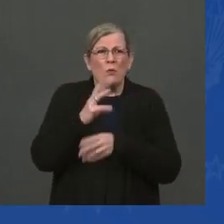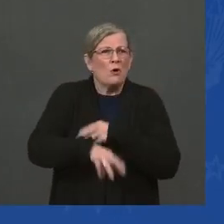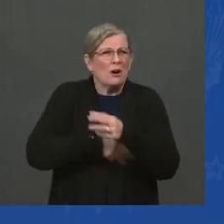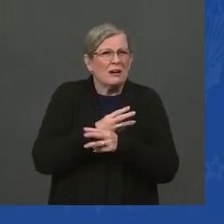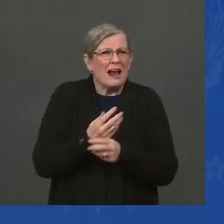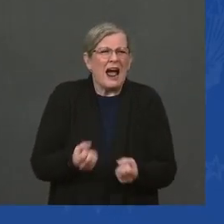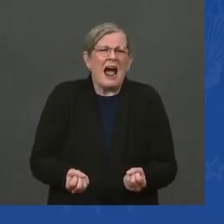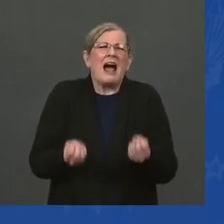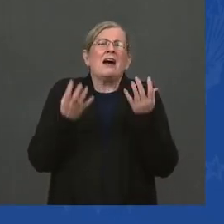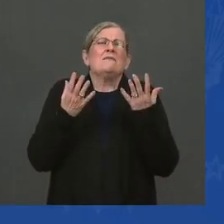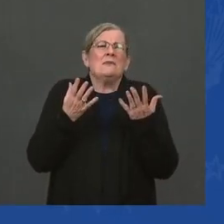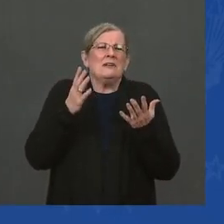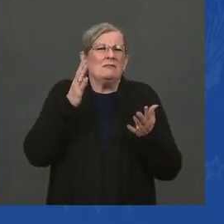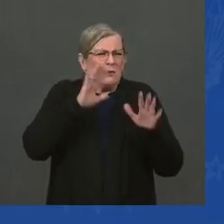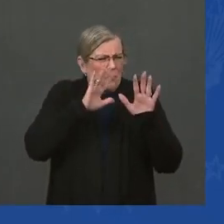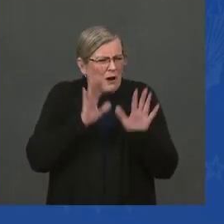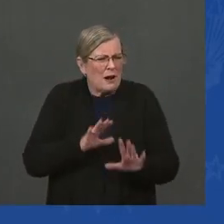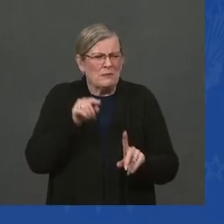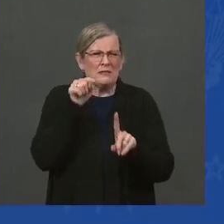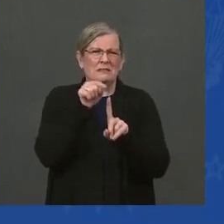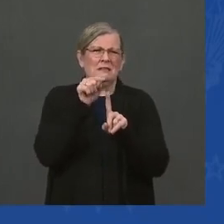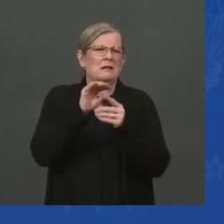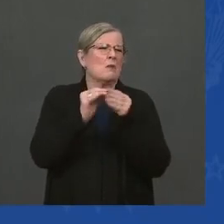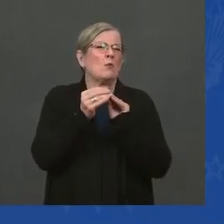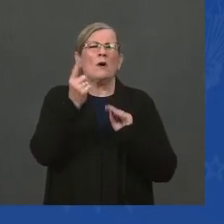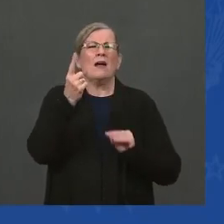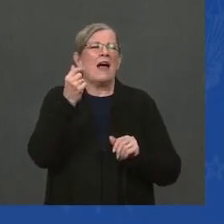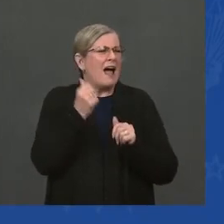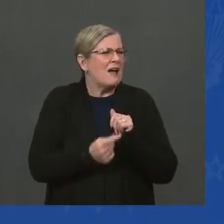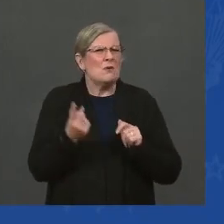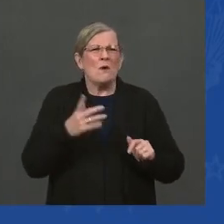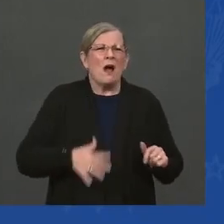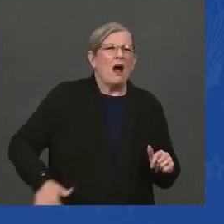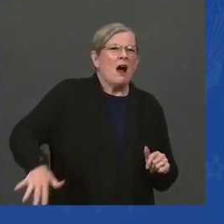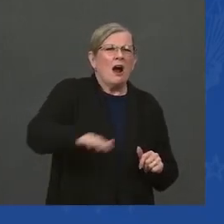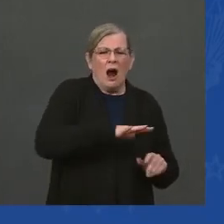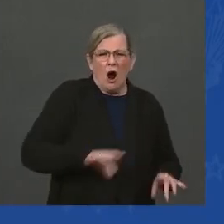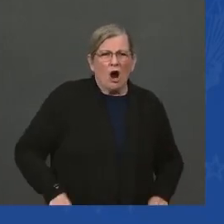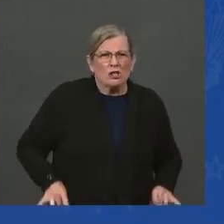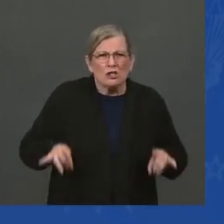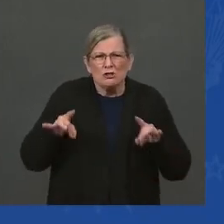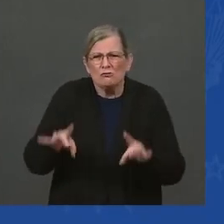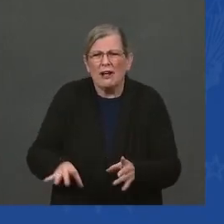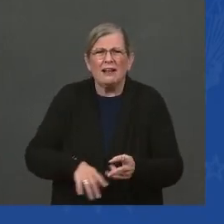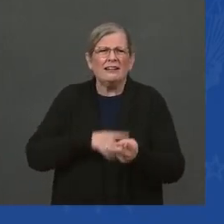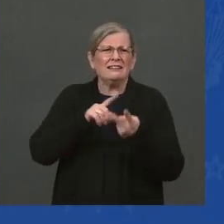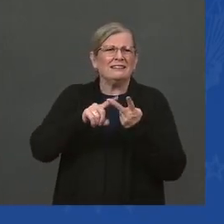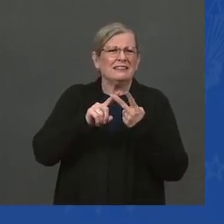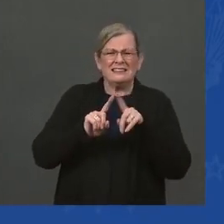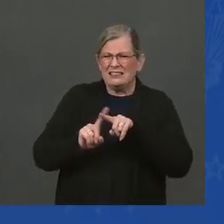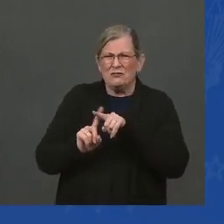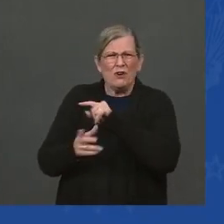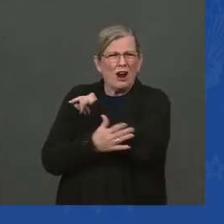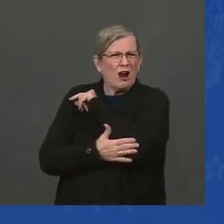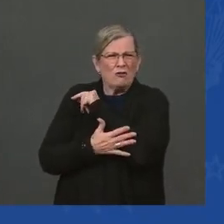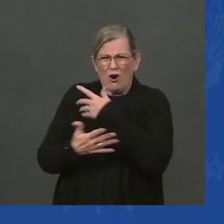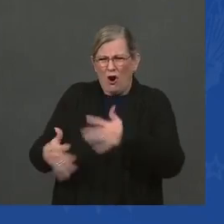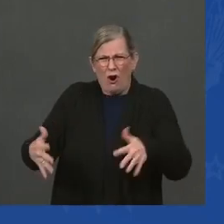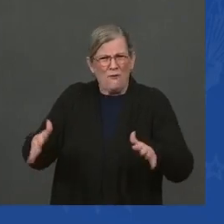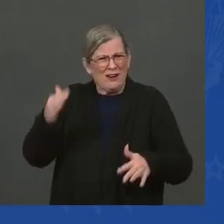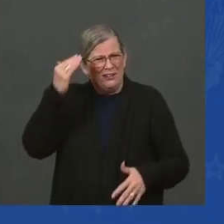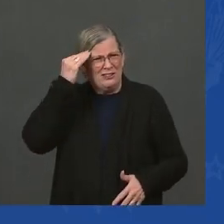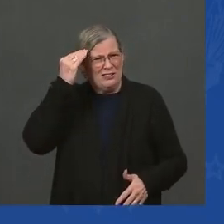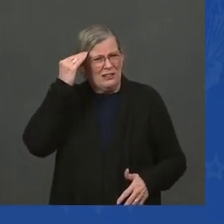Australia, I mean, it just is a gigantic issue. And they've walked away. How do you do that